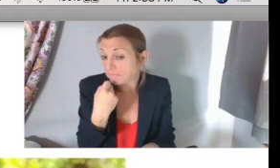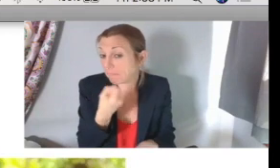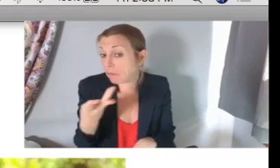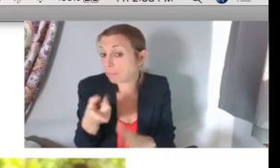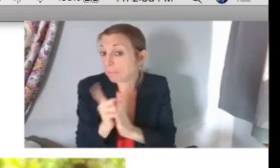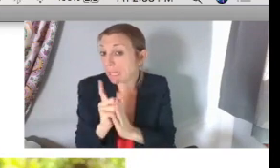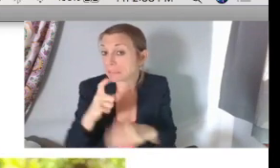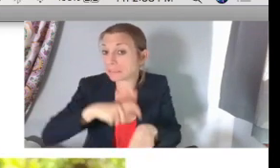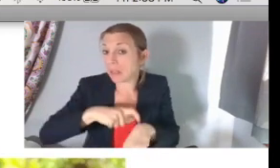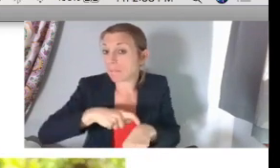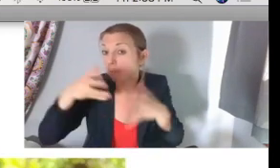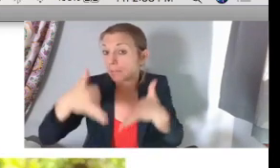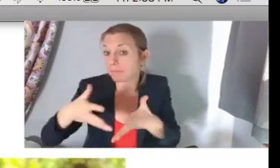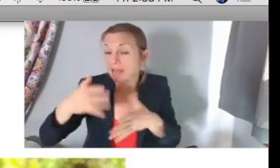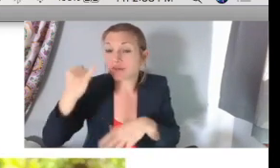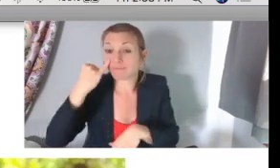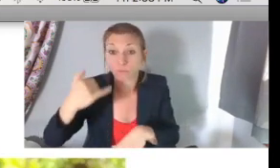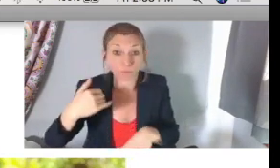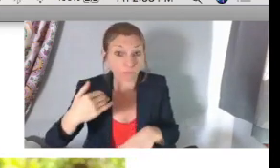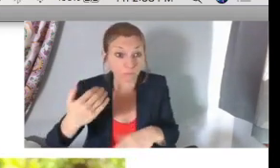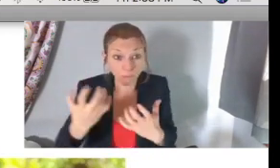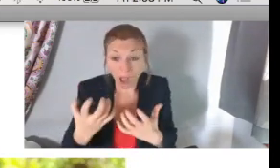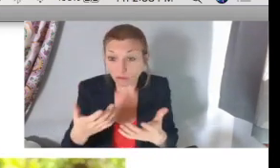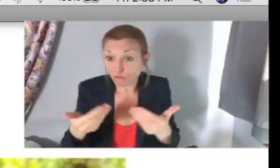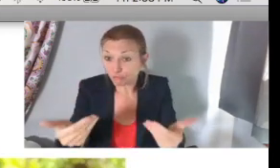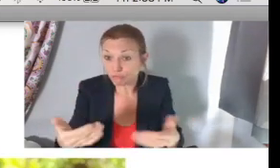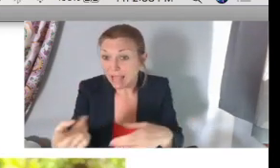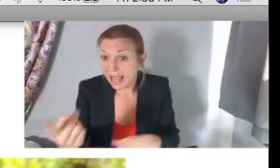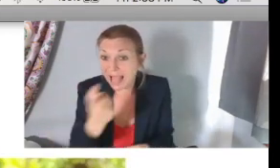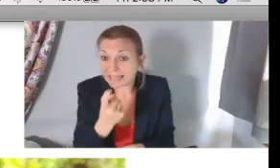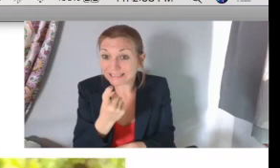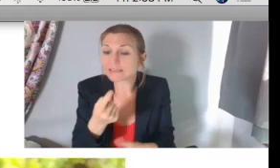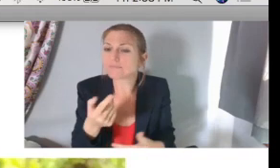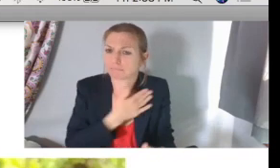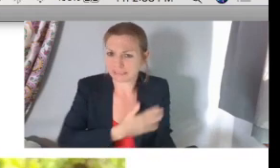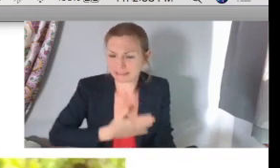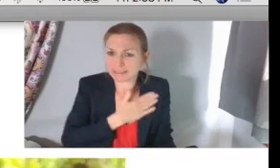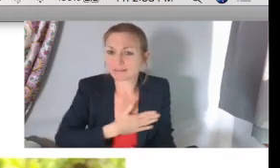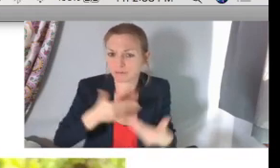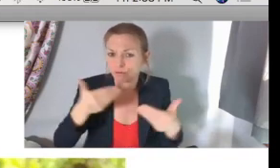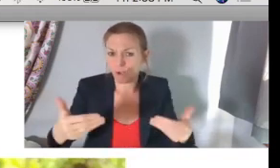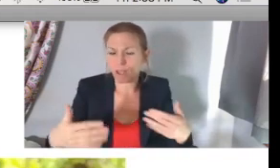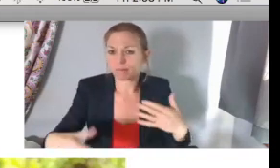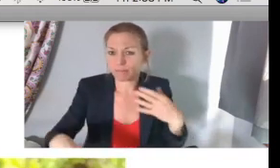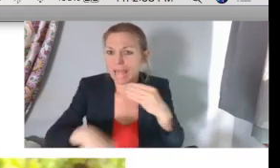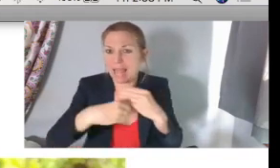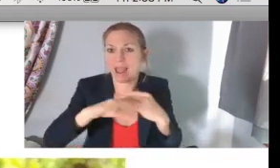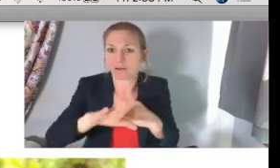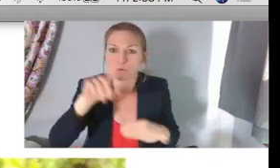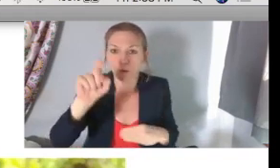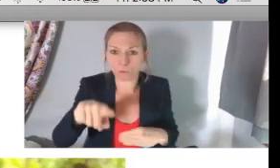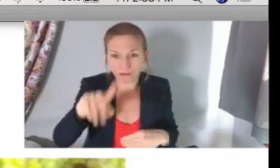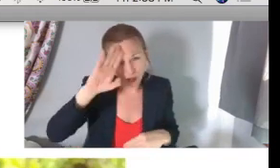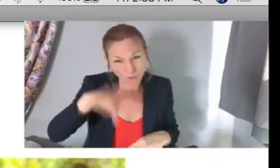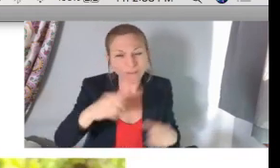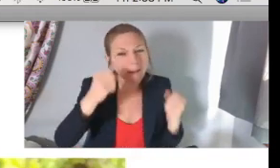were additional questions, you are absolutely welcome to add them now. I know many people were adding